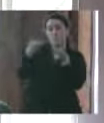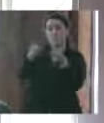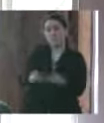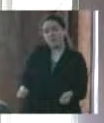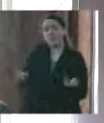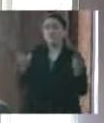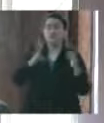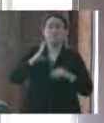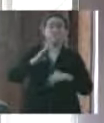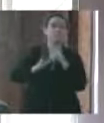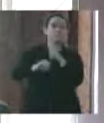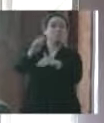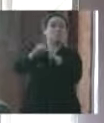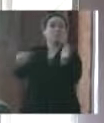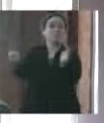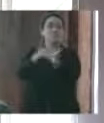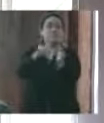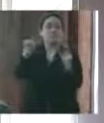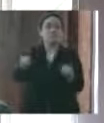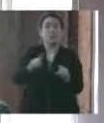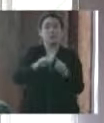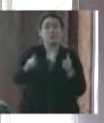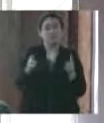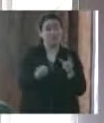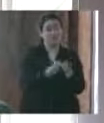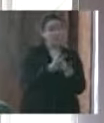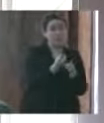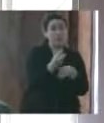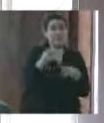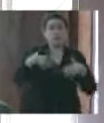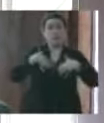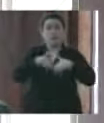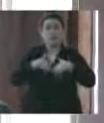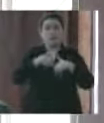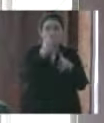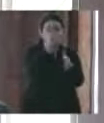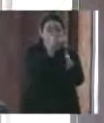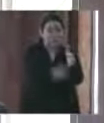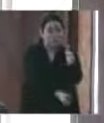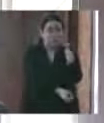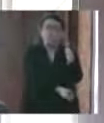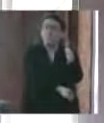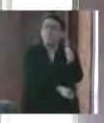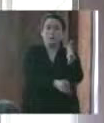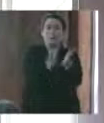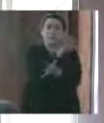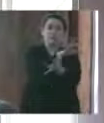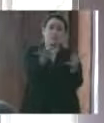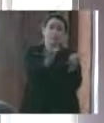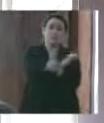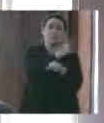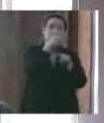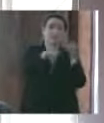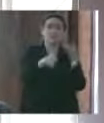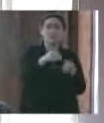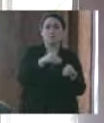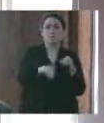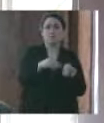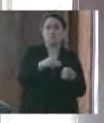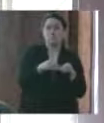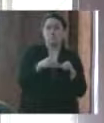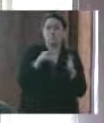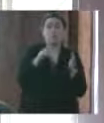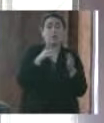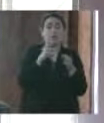the damage is irreparable, and the loss reverberates down the food chain. So the extinction of the tiger threatens